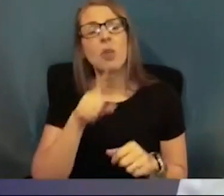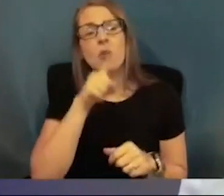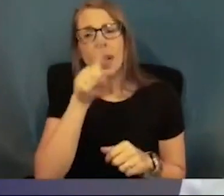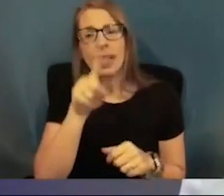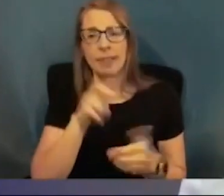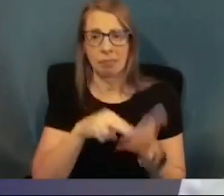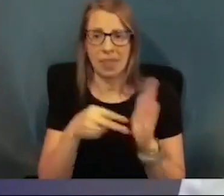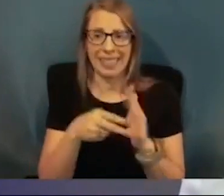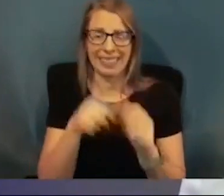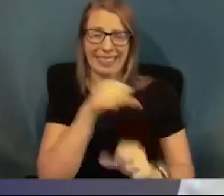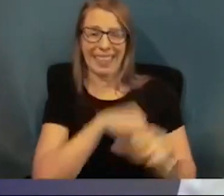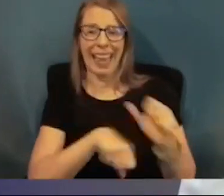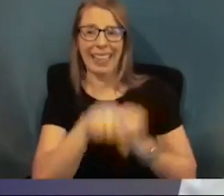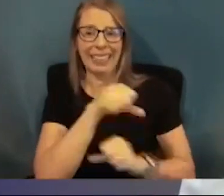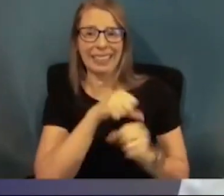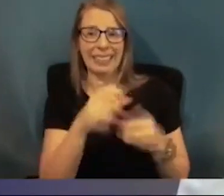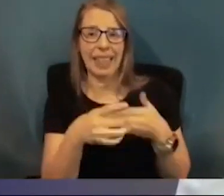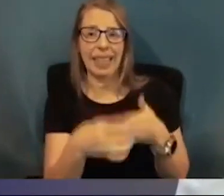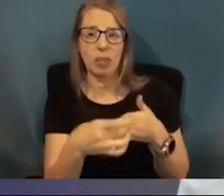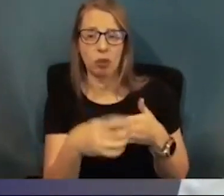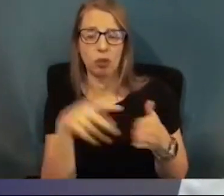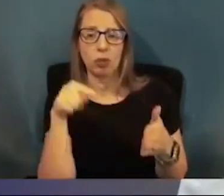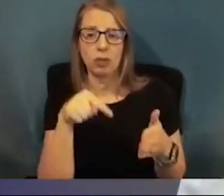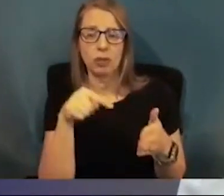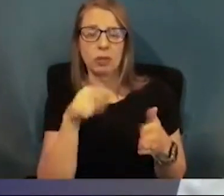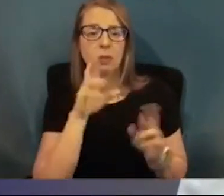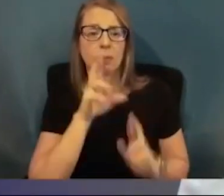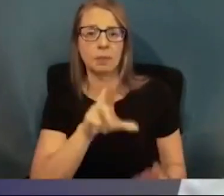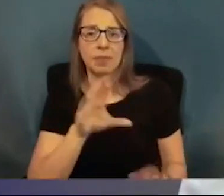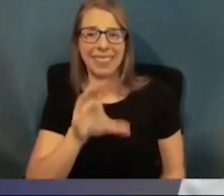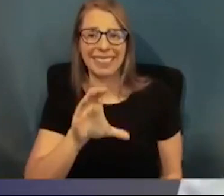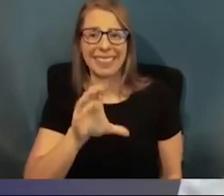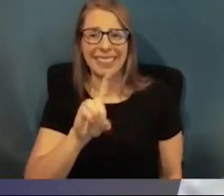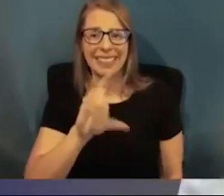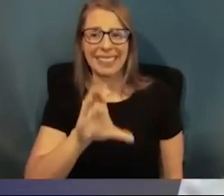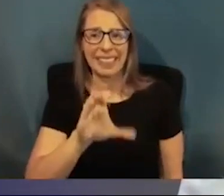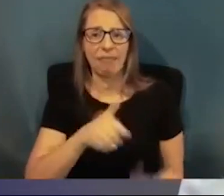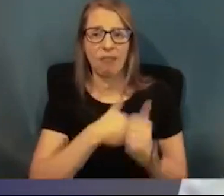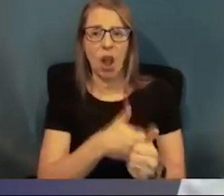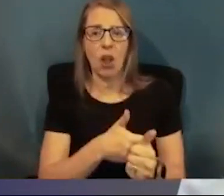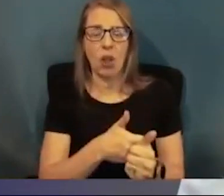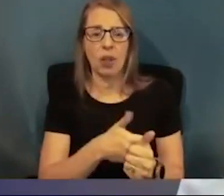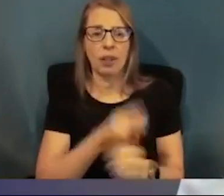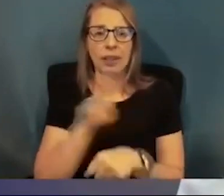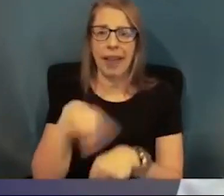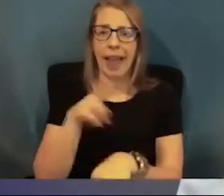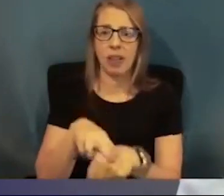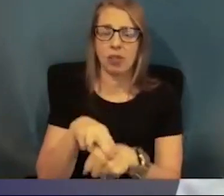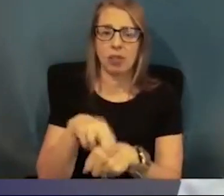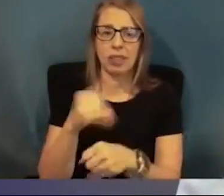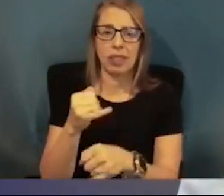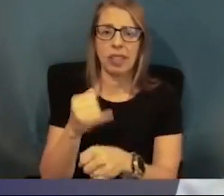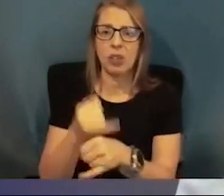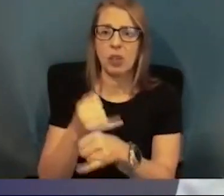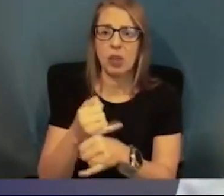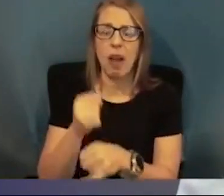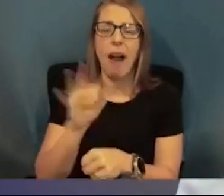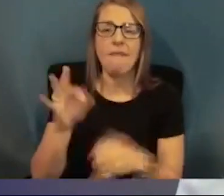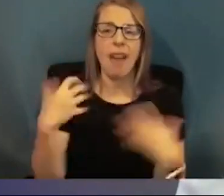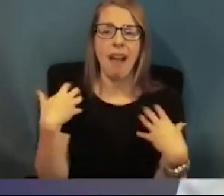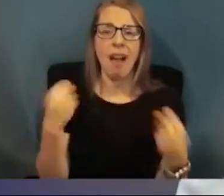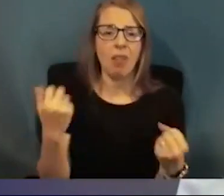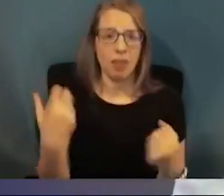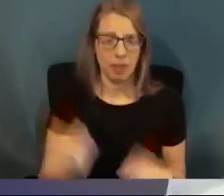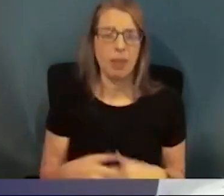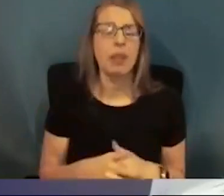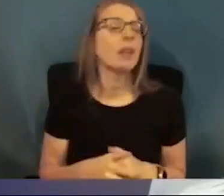side of our leadership, from the CDC, from the National Institute of Health. And if these consensus guidelines